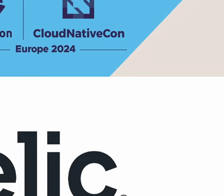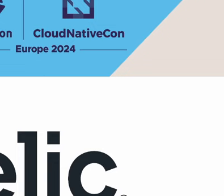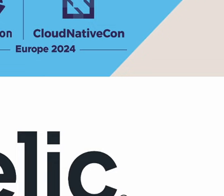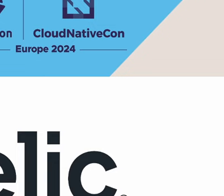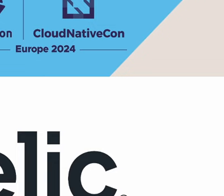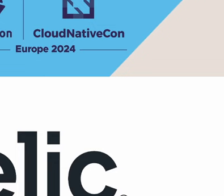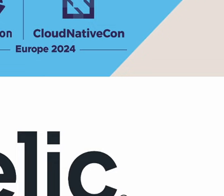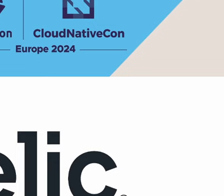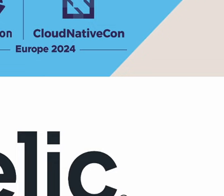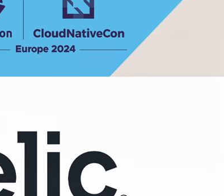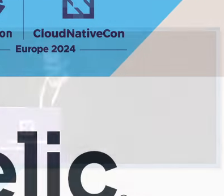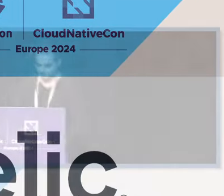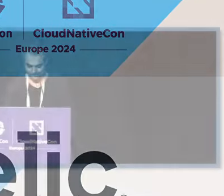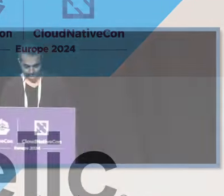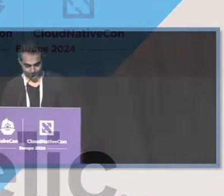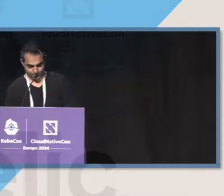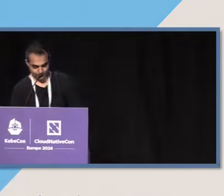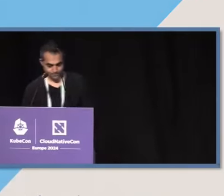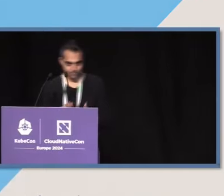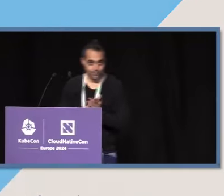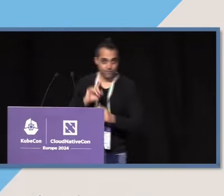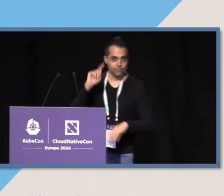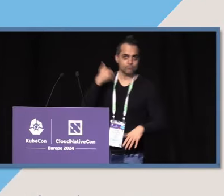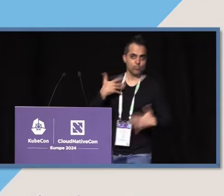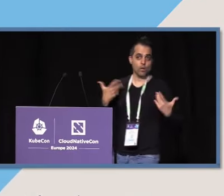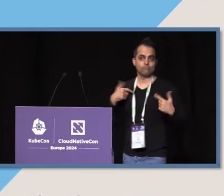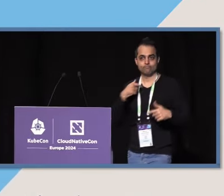Hopefully this will be interesting to you and you can see how this plays out.